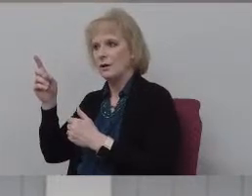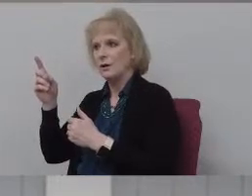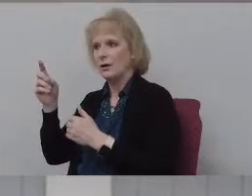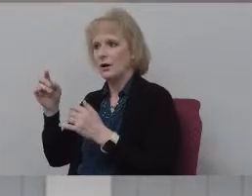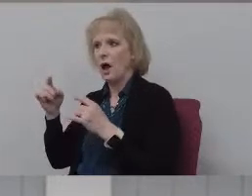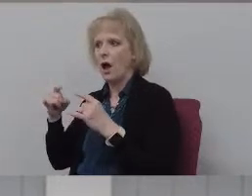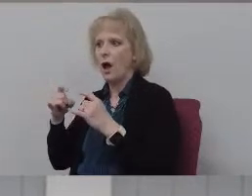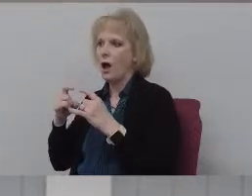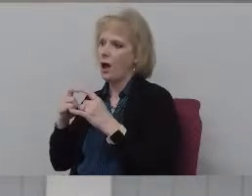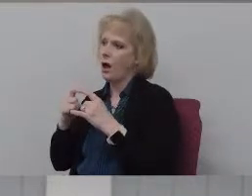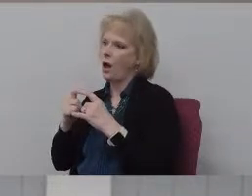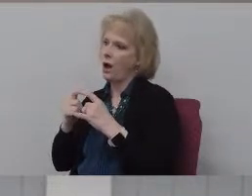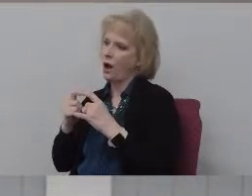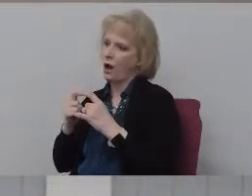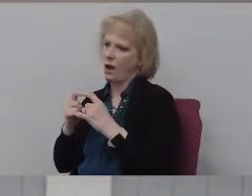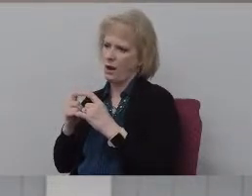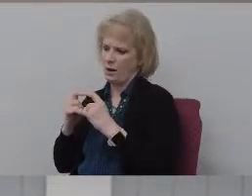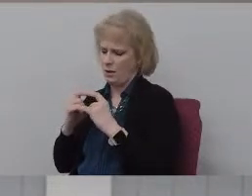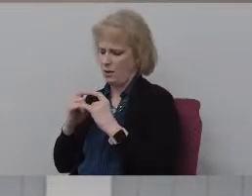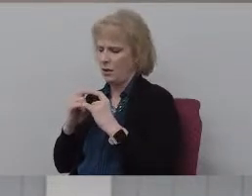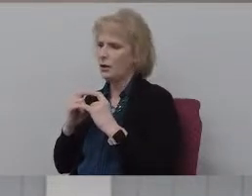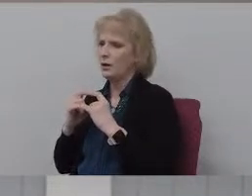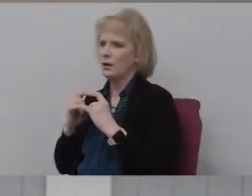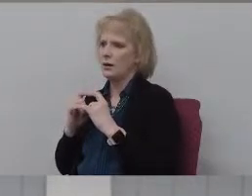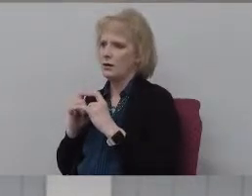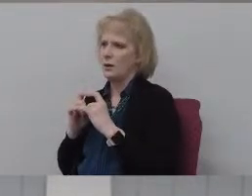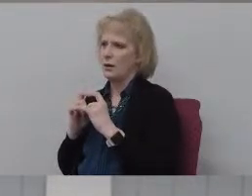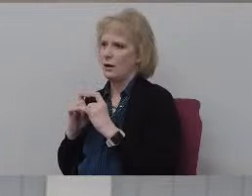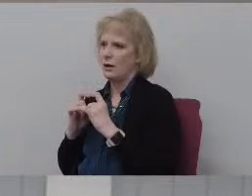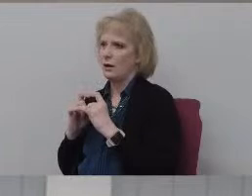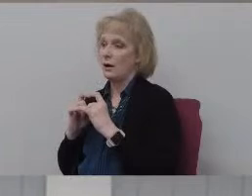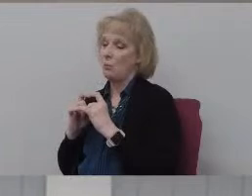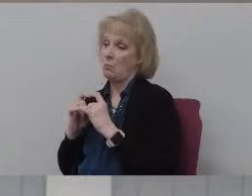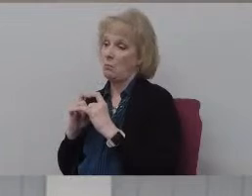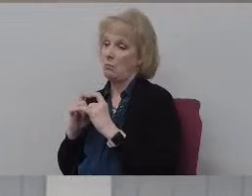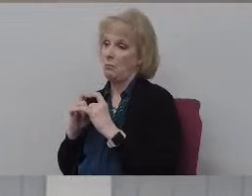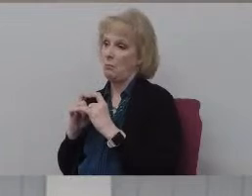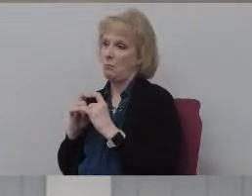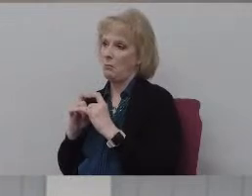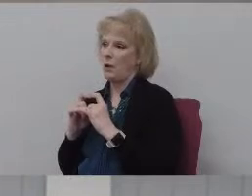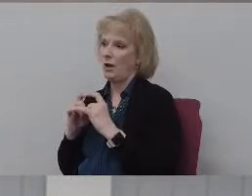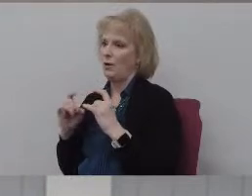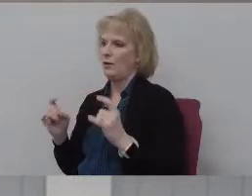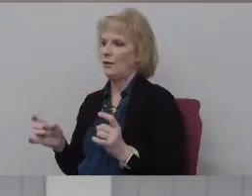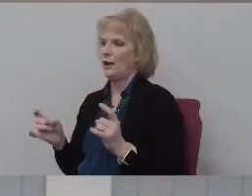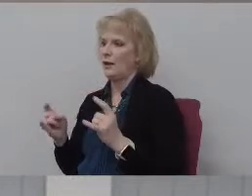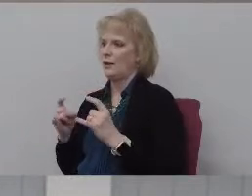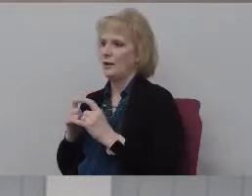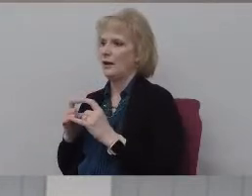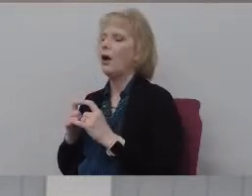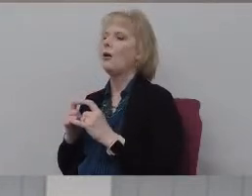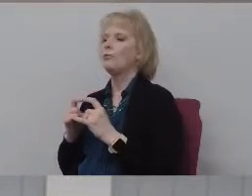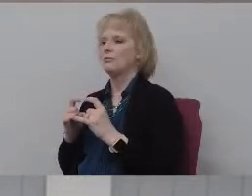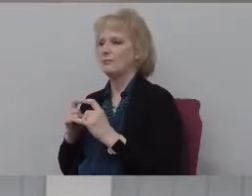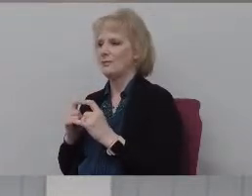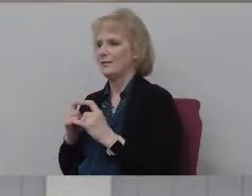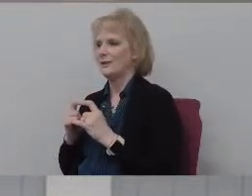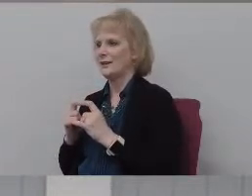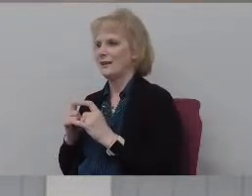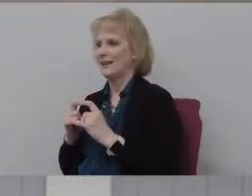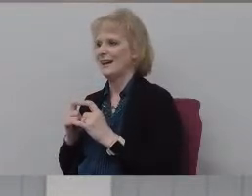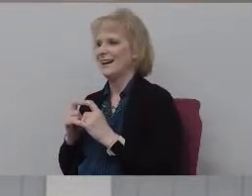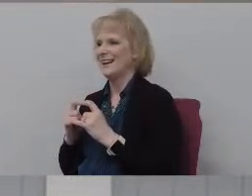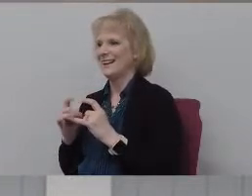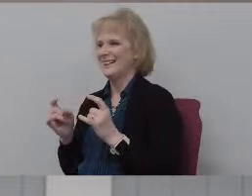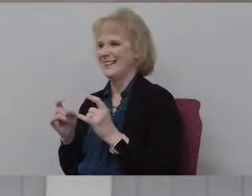the ark to Jerusalem, and he builds a new tent for it. Rather than going and getting the ark, the tabernacle